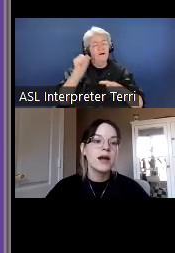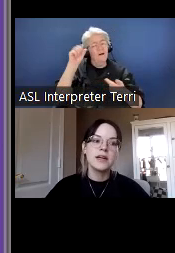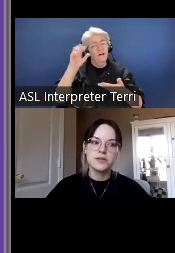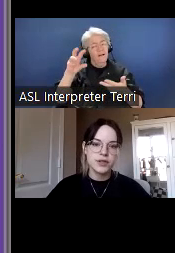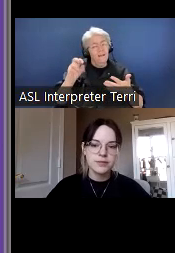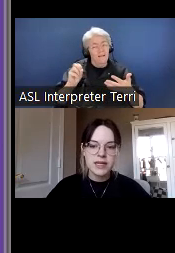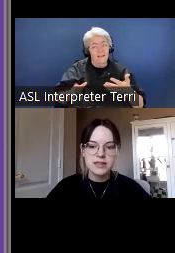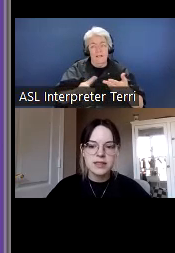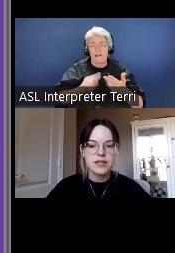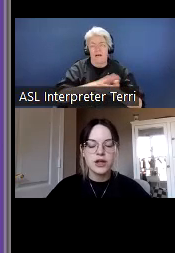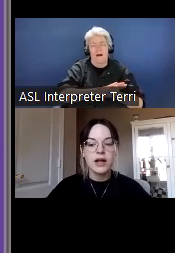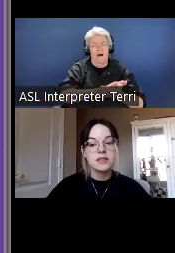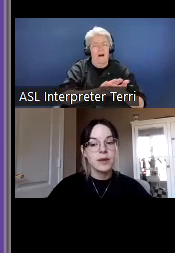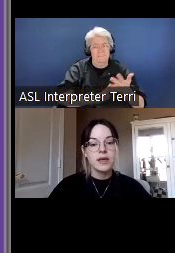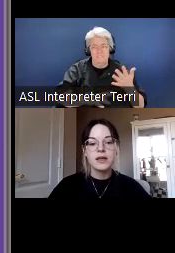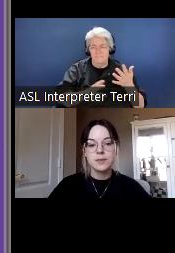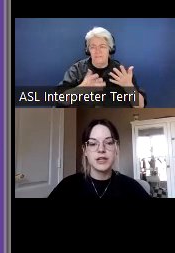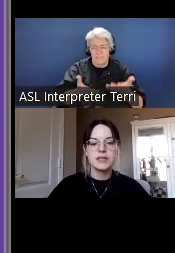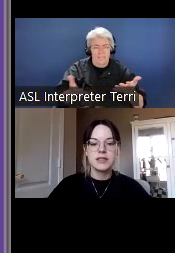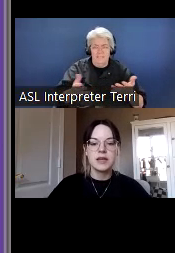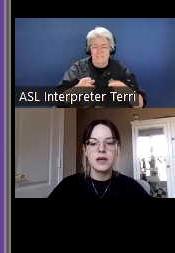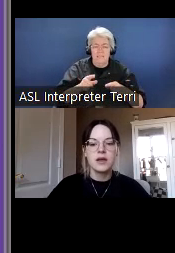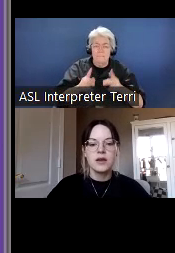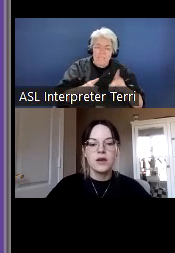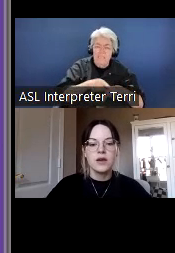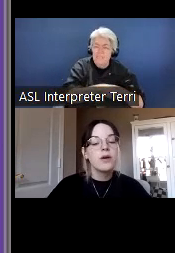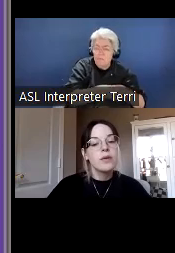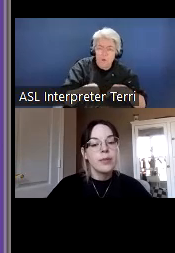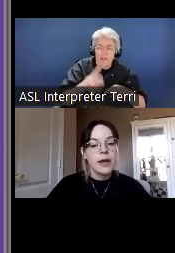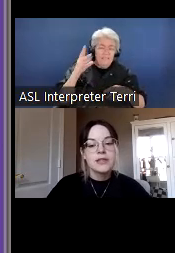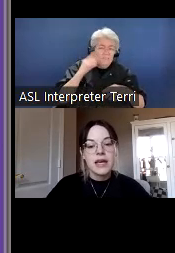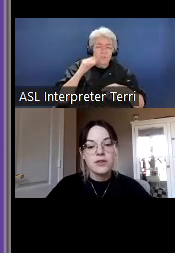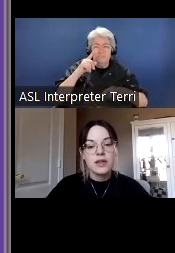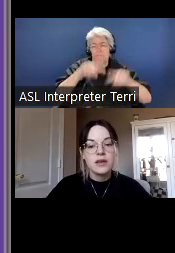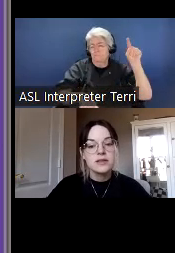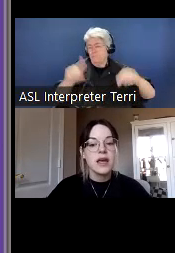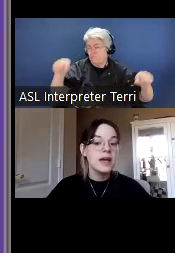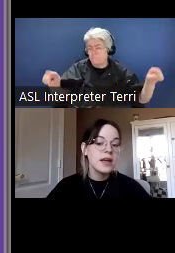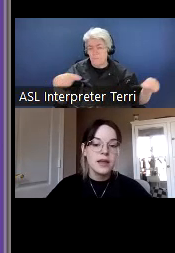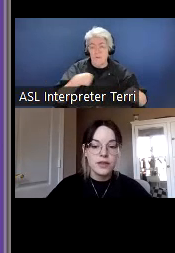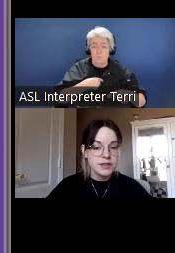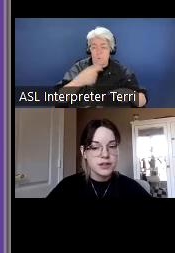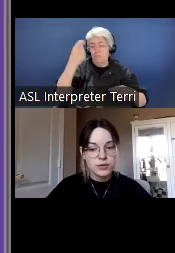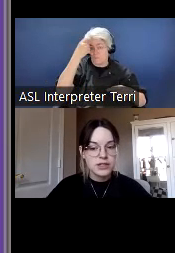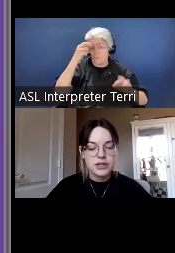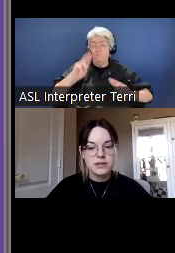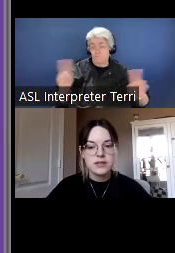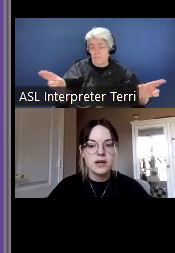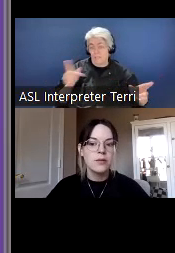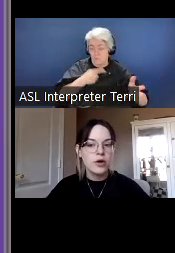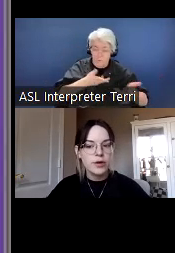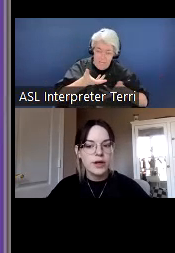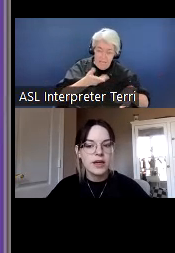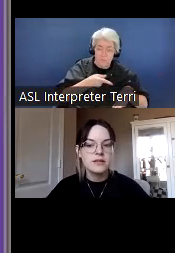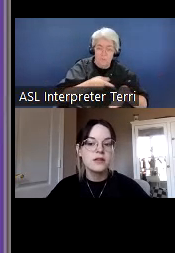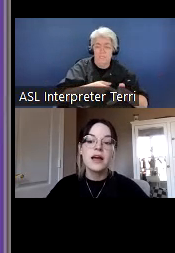possibility of a wide range of circumstances that our clients may be experiencing. We want to be prepared to handle these and any other situations